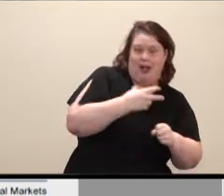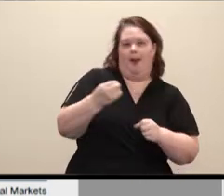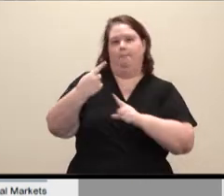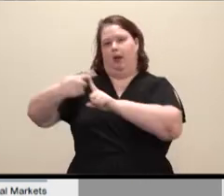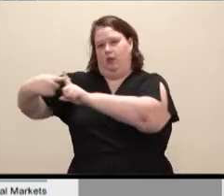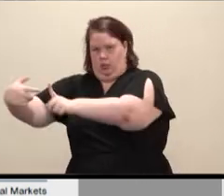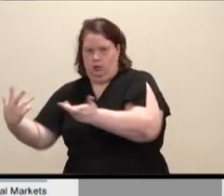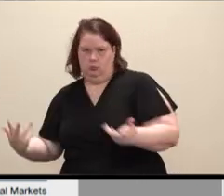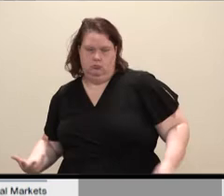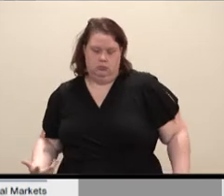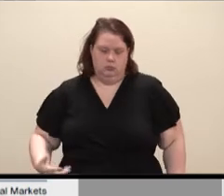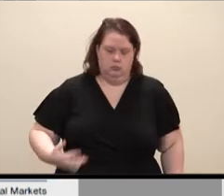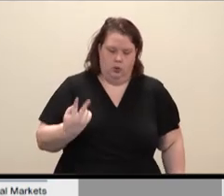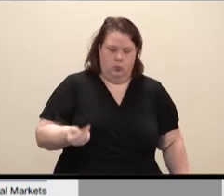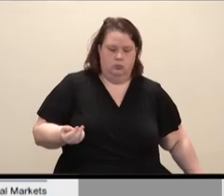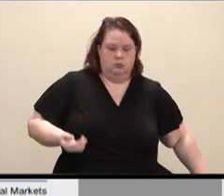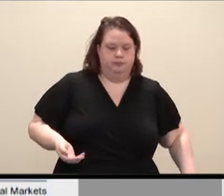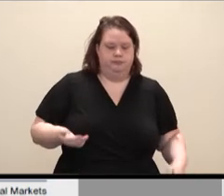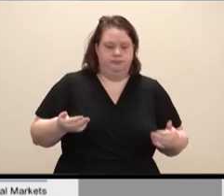And then the pages that follow,